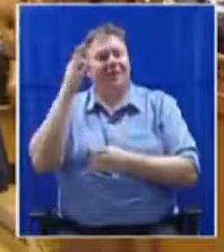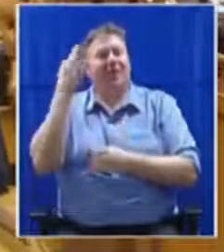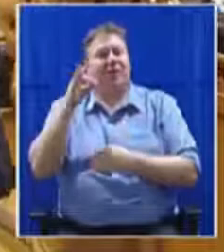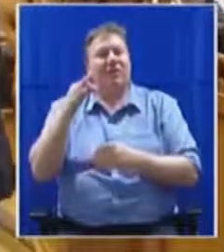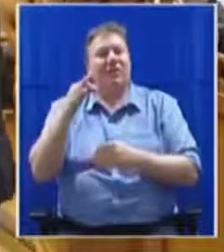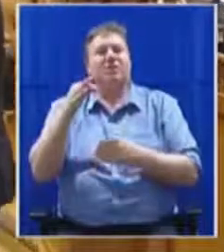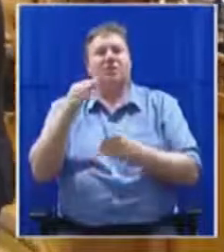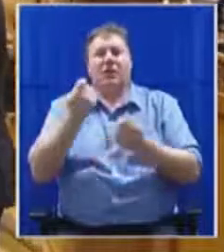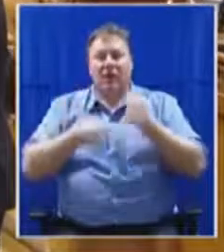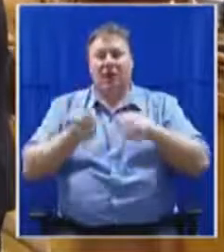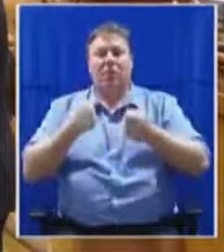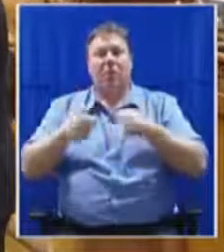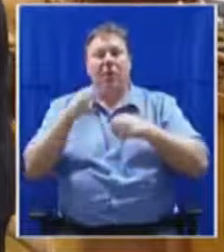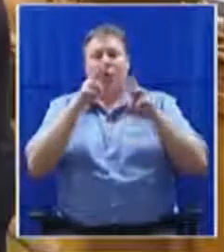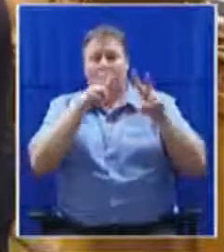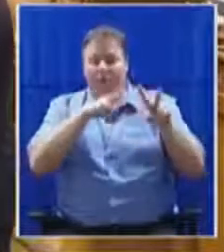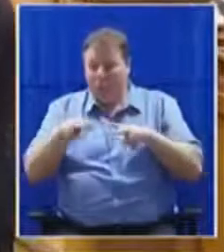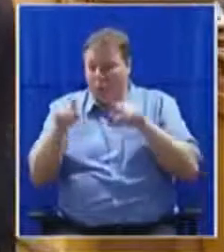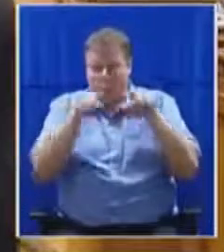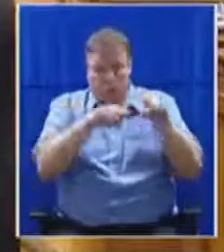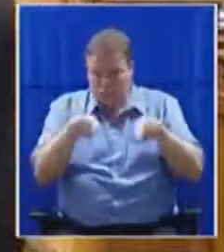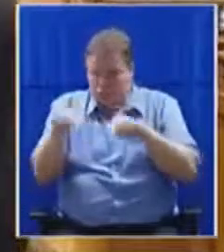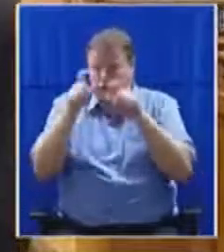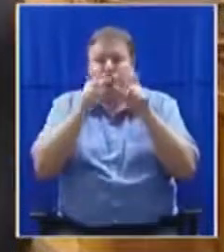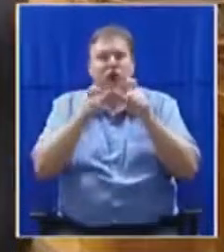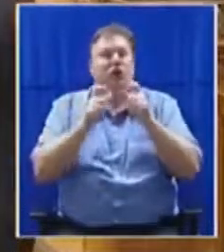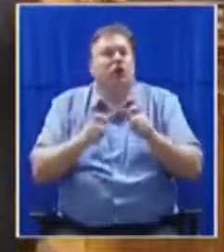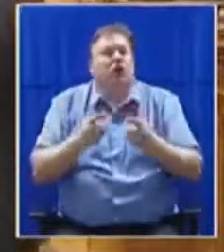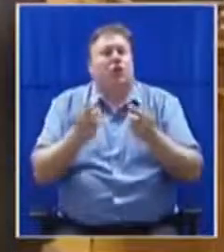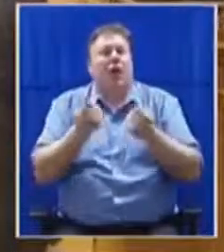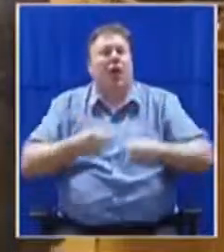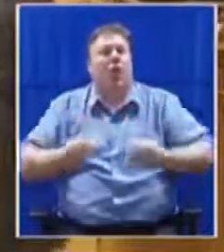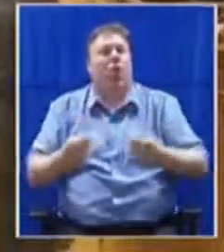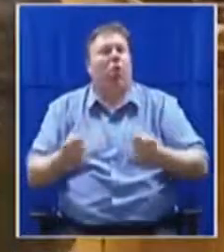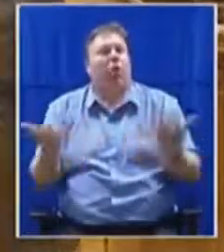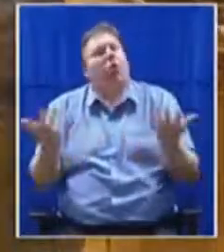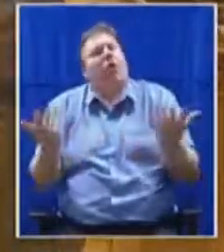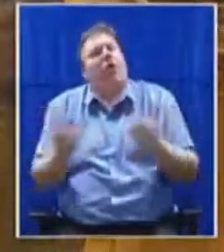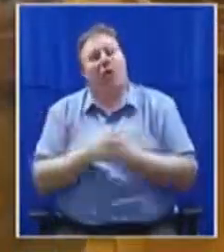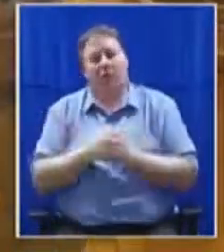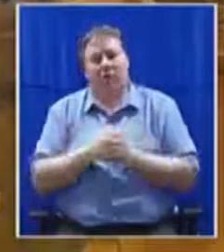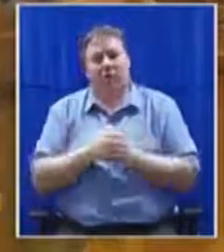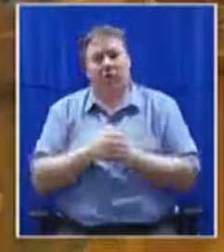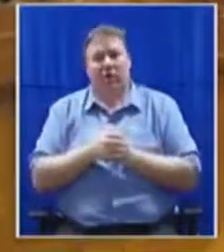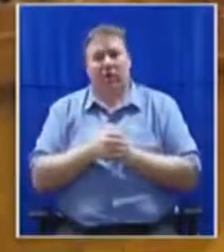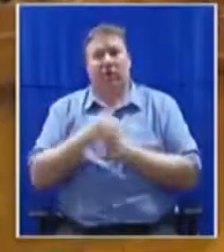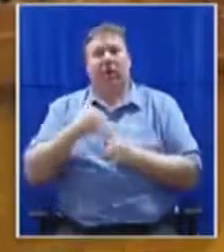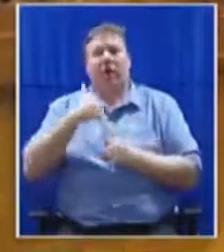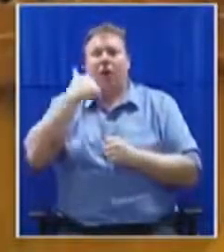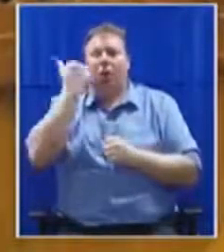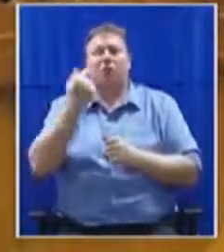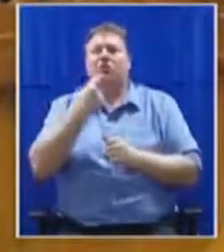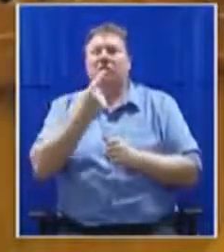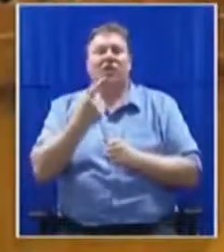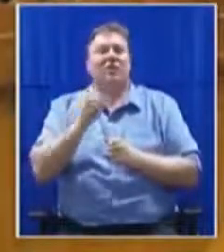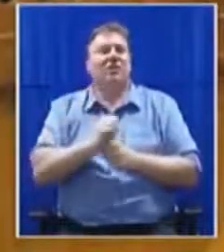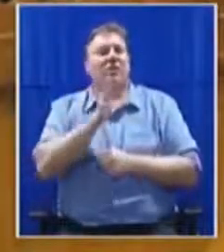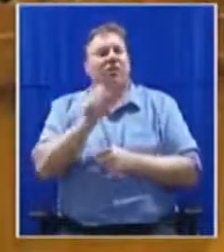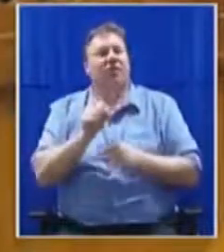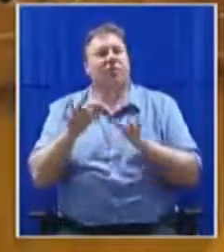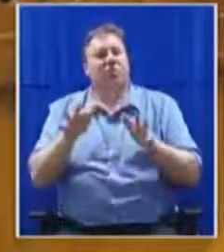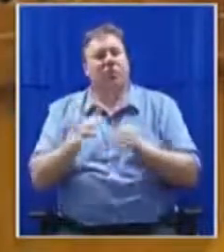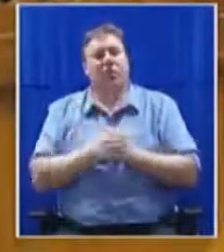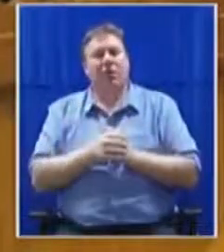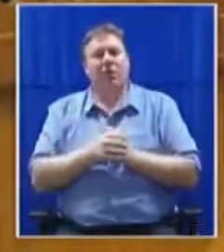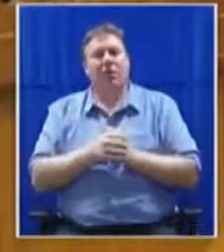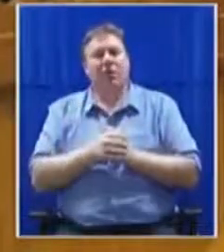review in order to prioritize future spending. I want to say, furthermore, Democrats and fellow South Africans,